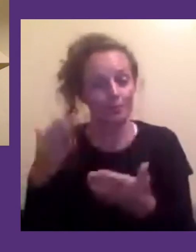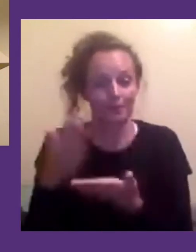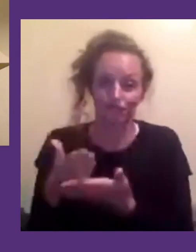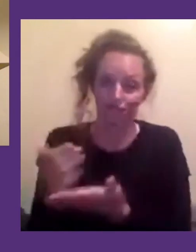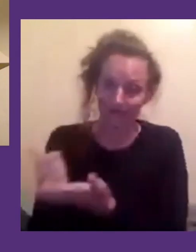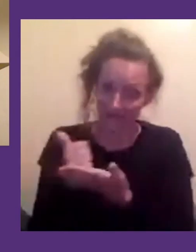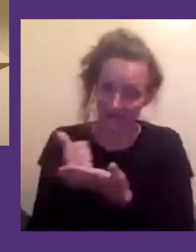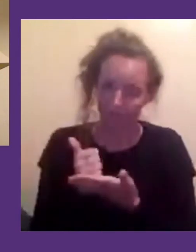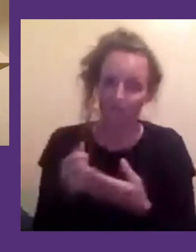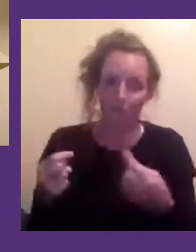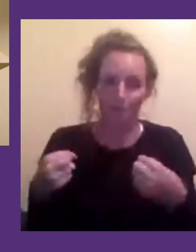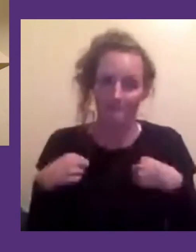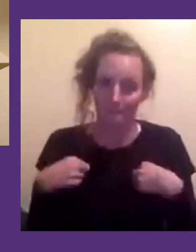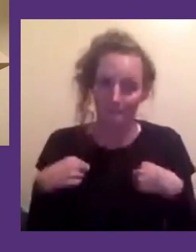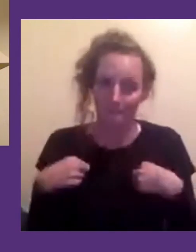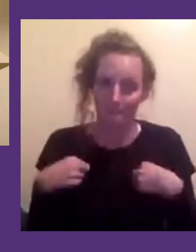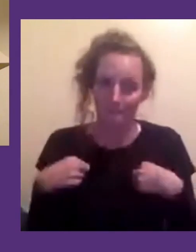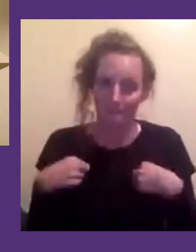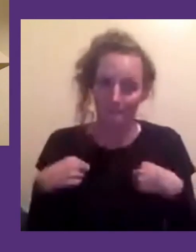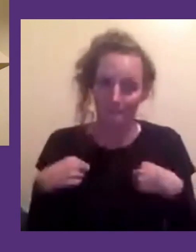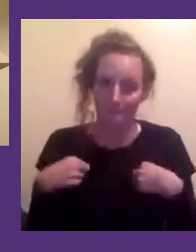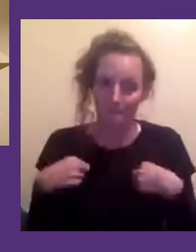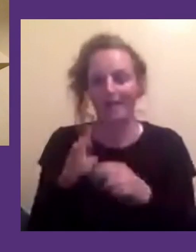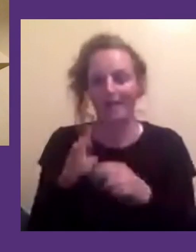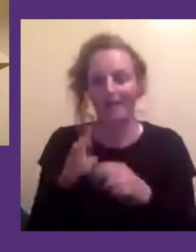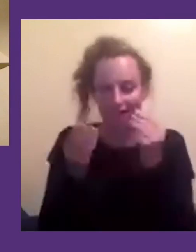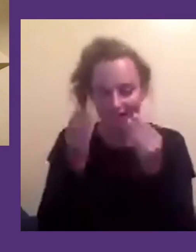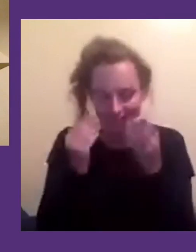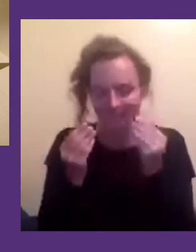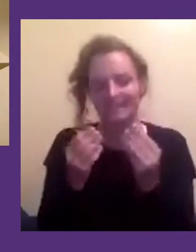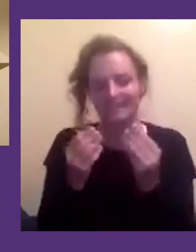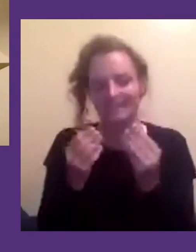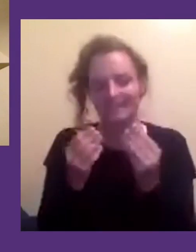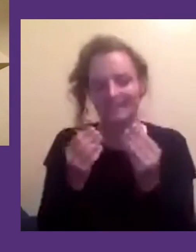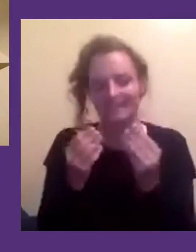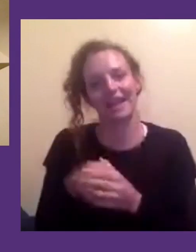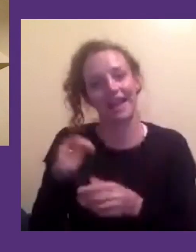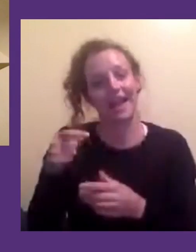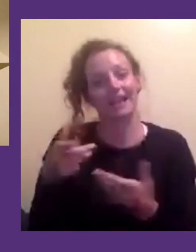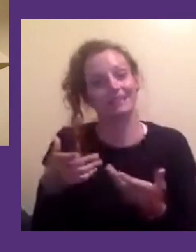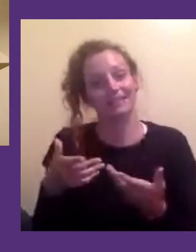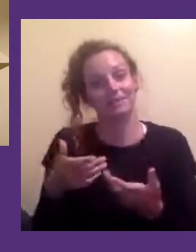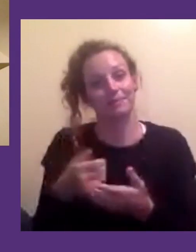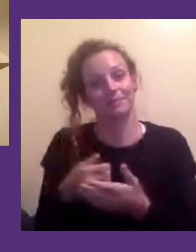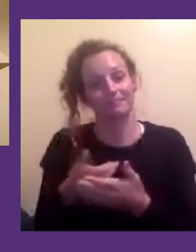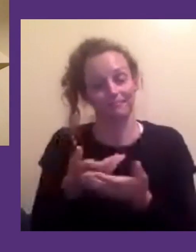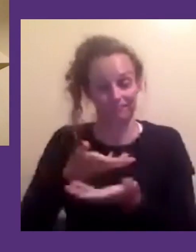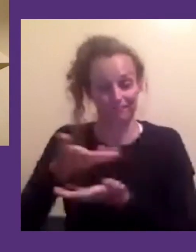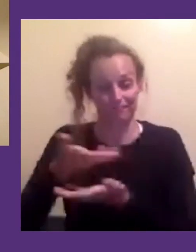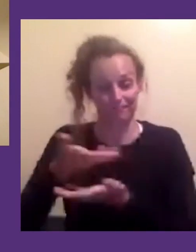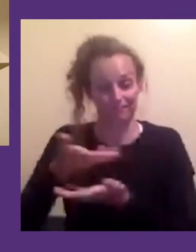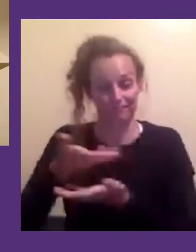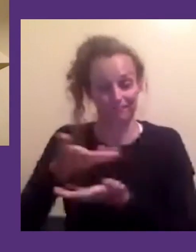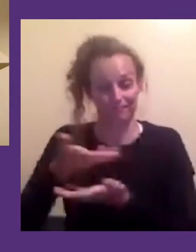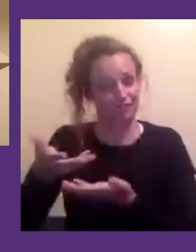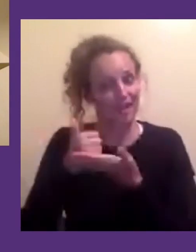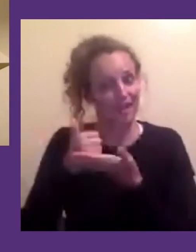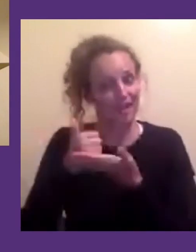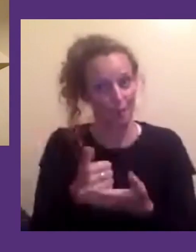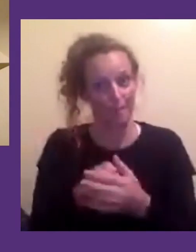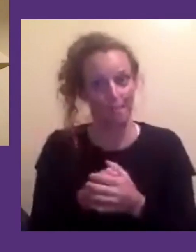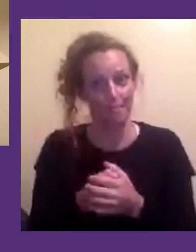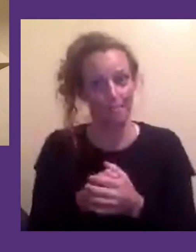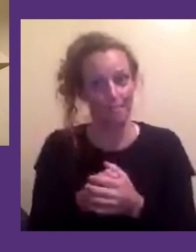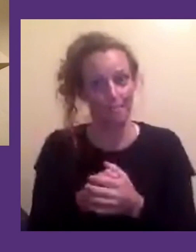found this session helpful. And if you are wanting to know more about fairy tales and how disability has